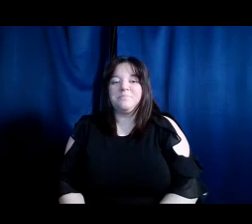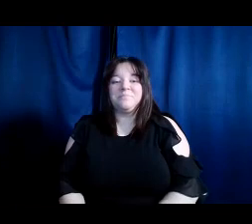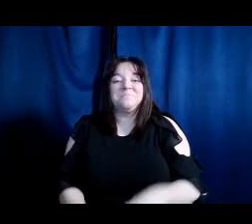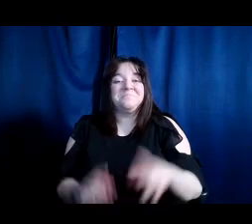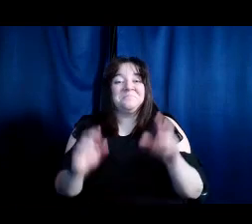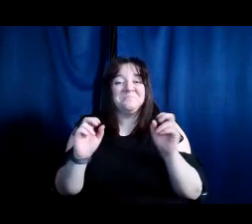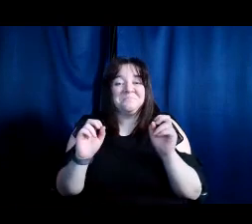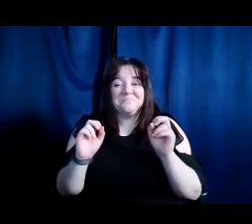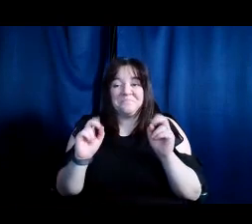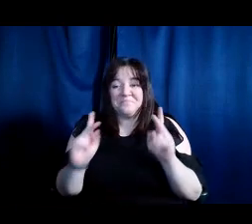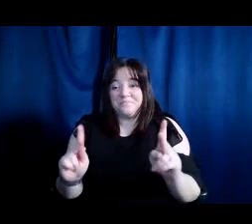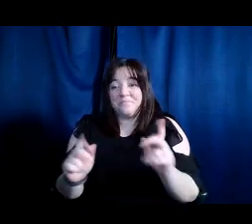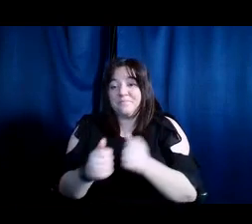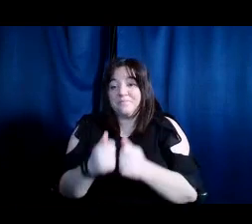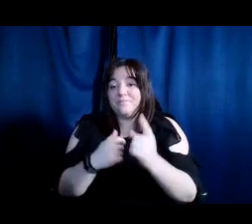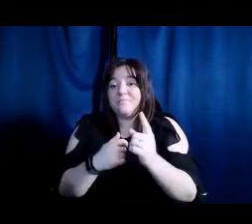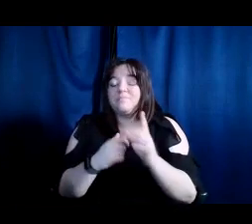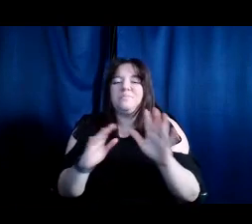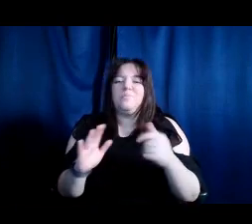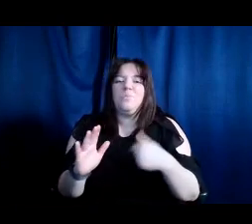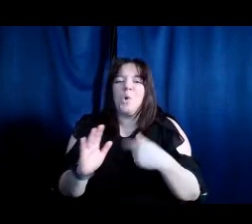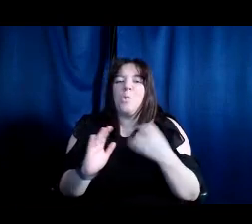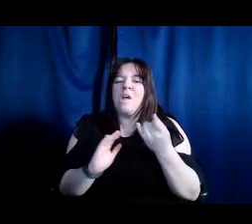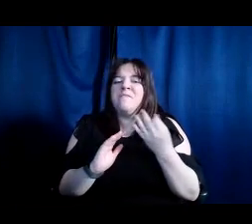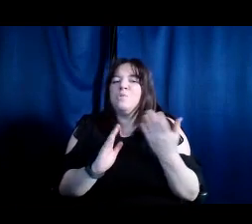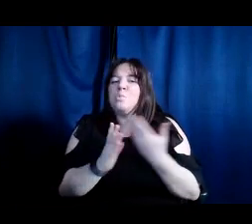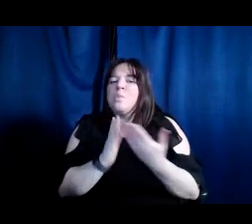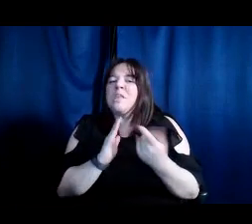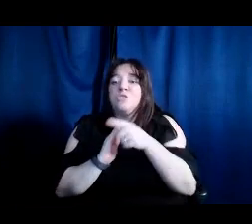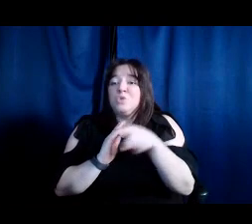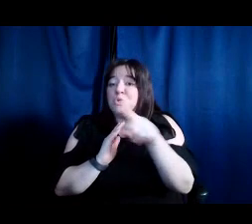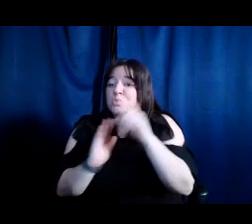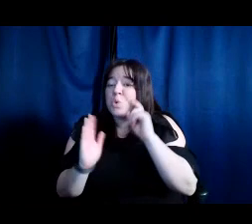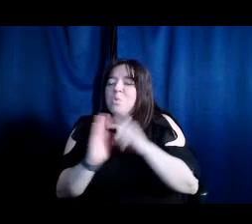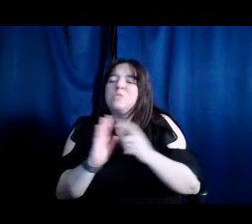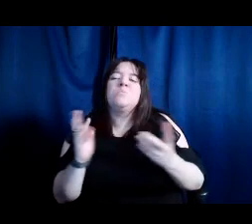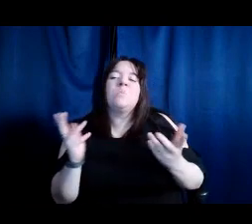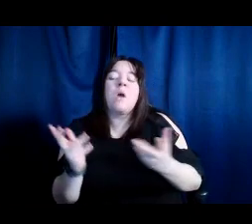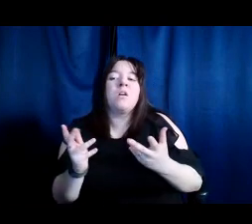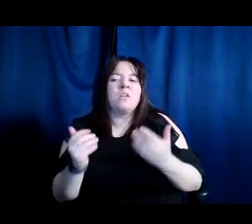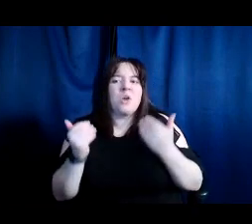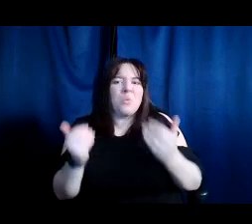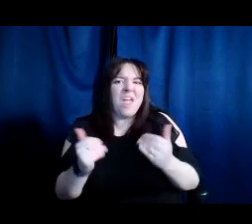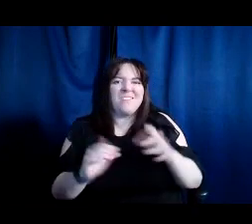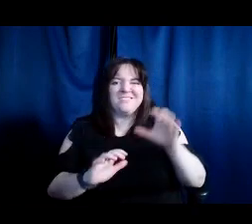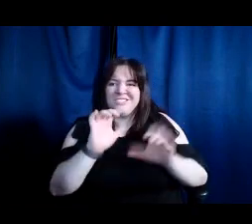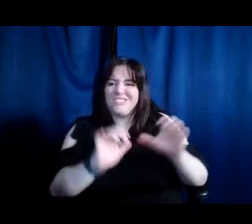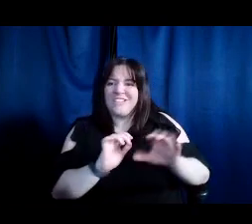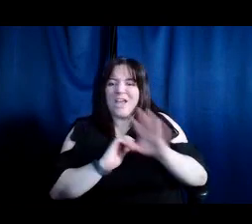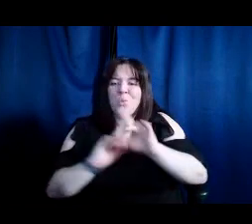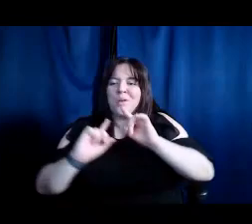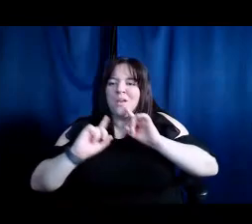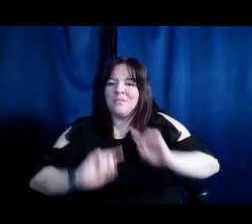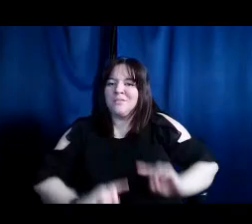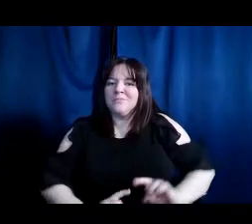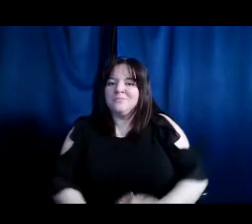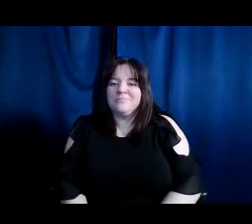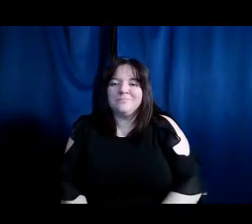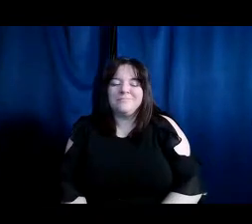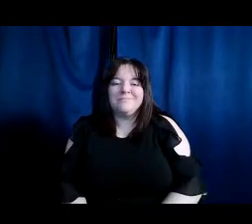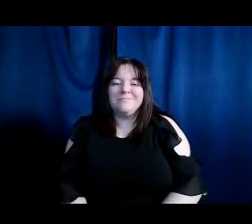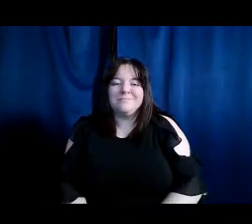Okay, everyone. So what are some things which stood out to you in the video? And feel free to put your answers in the chat.